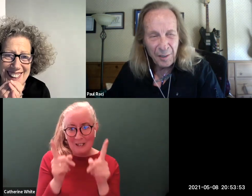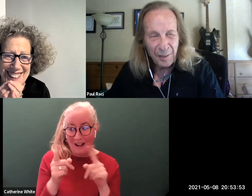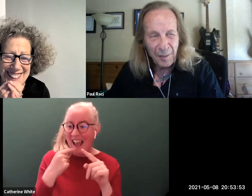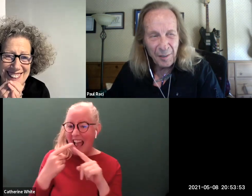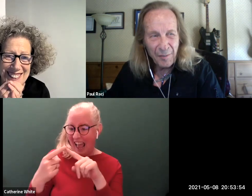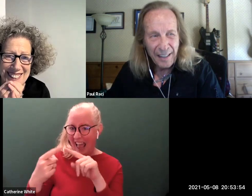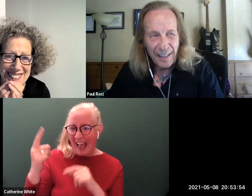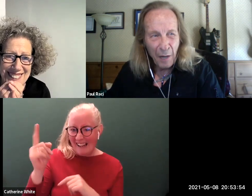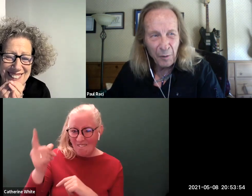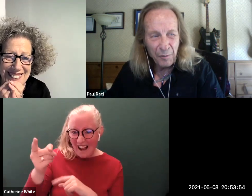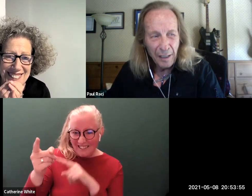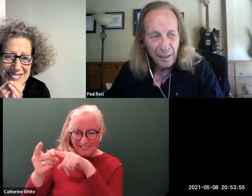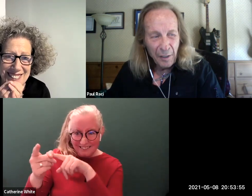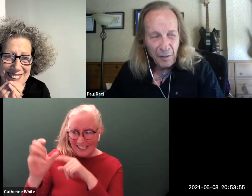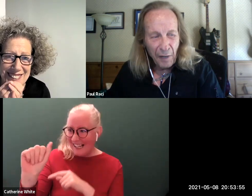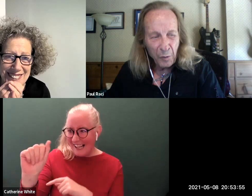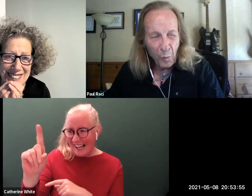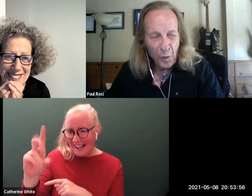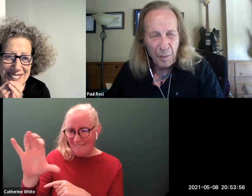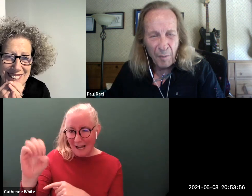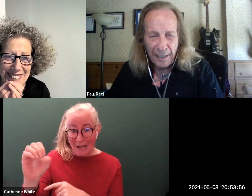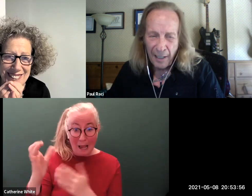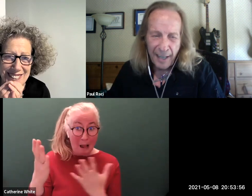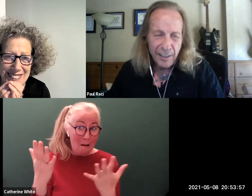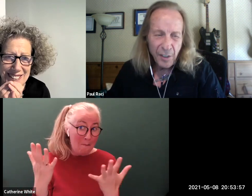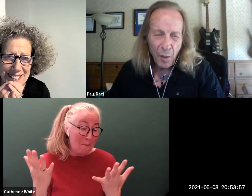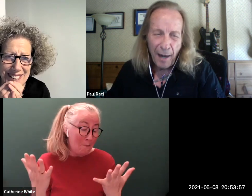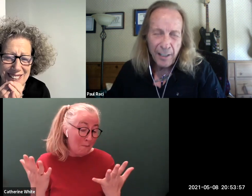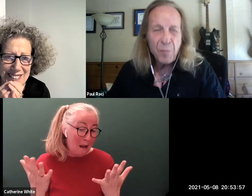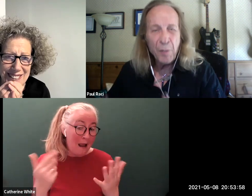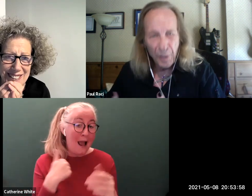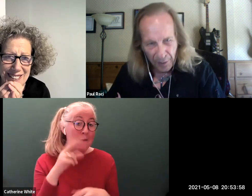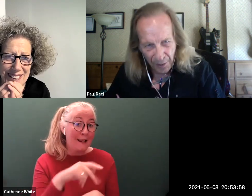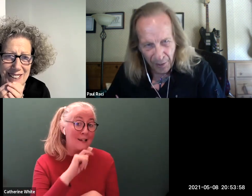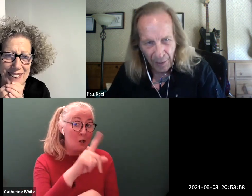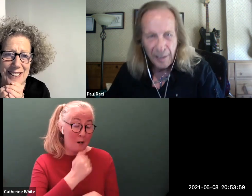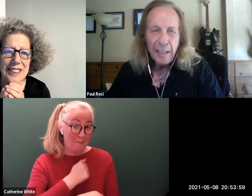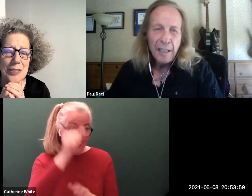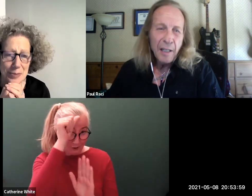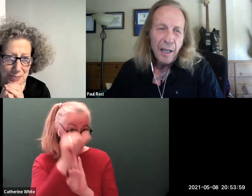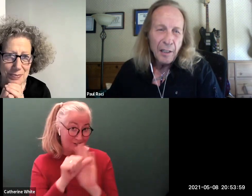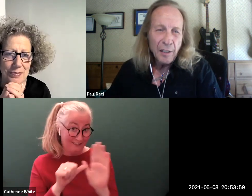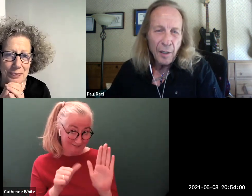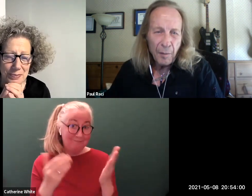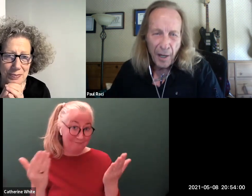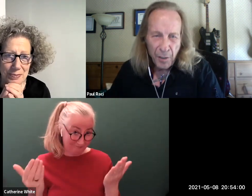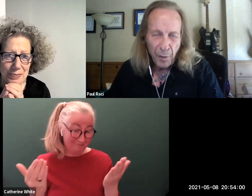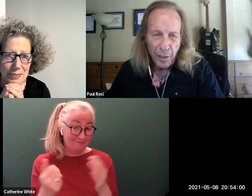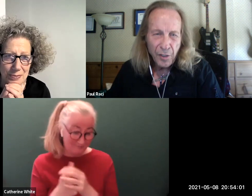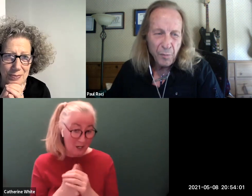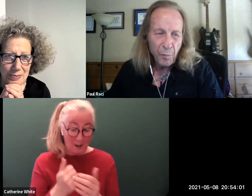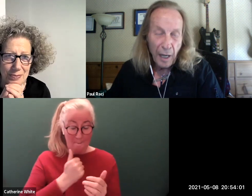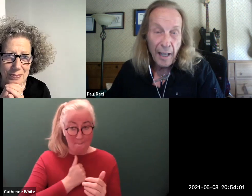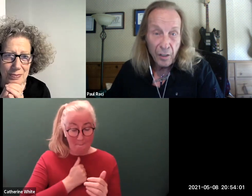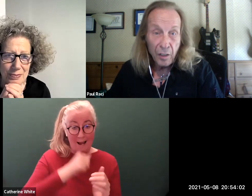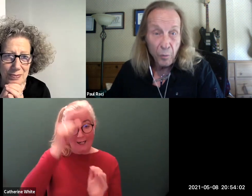advice that I would find worthy, but I can tell you my experience. And my experience